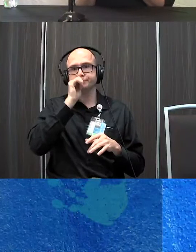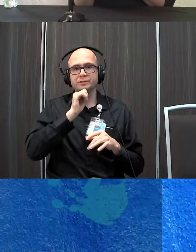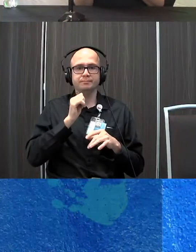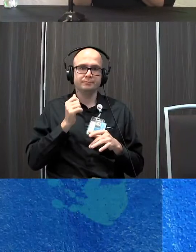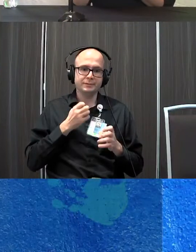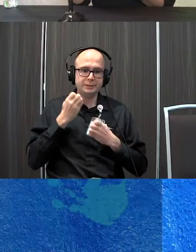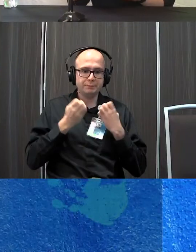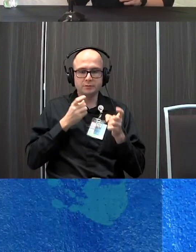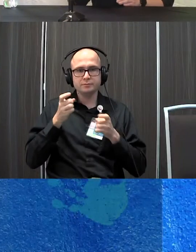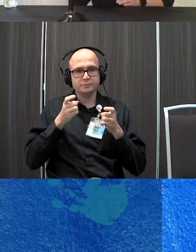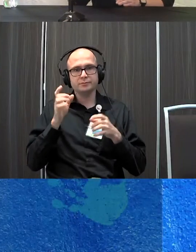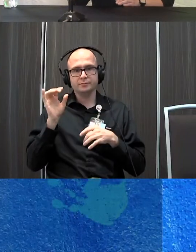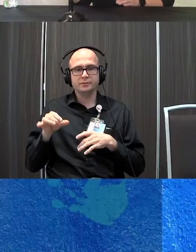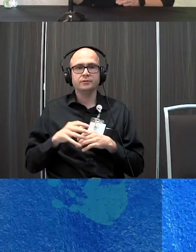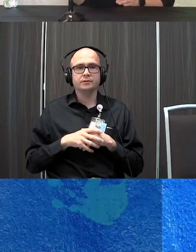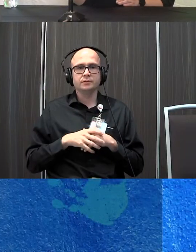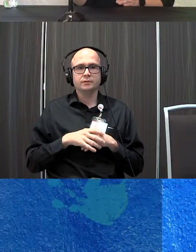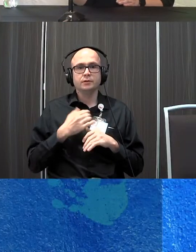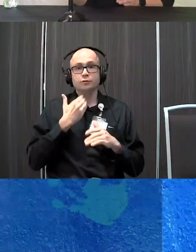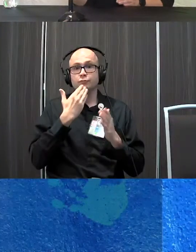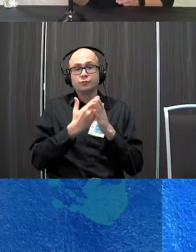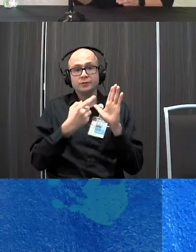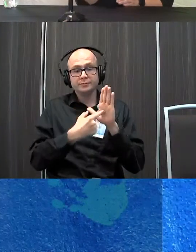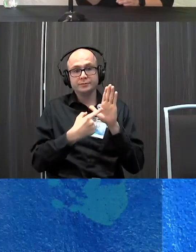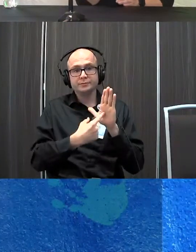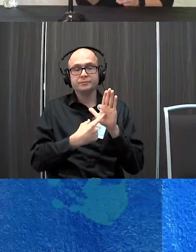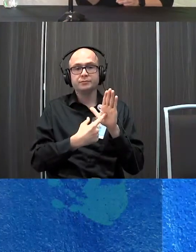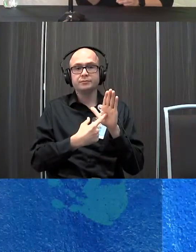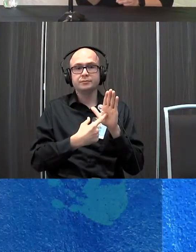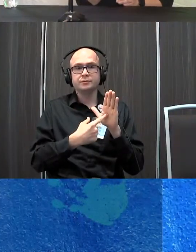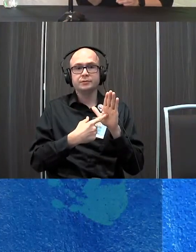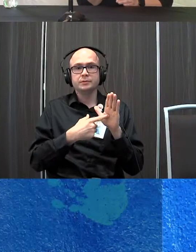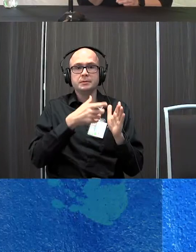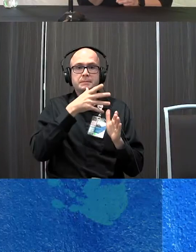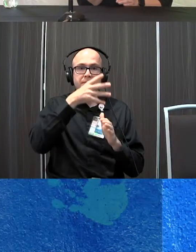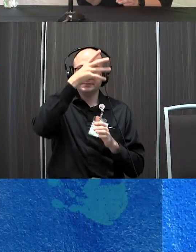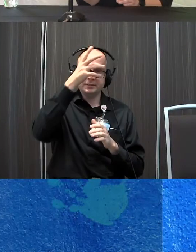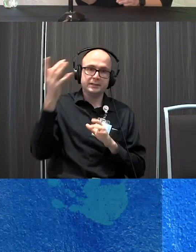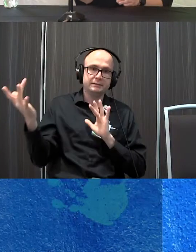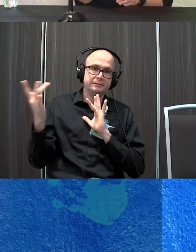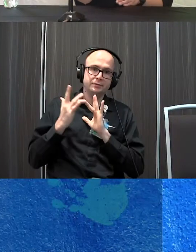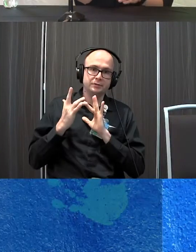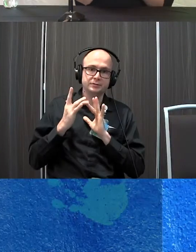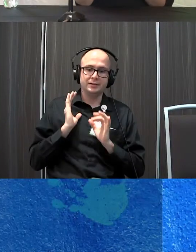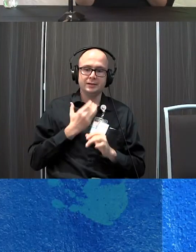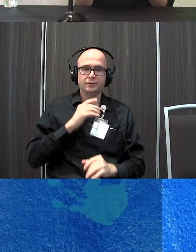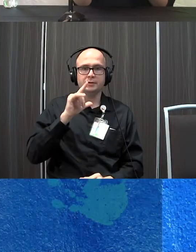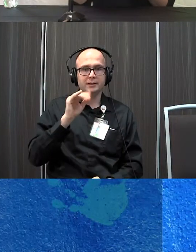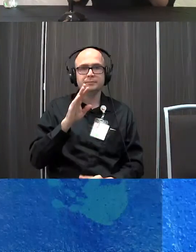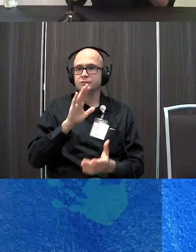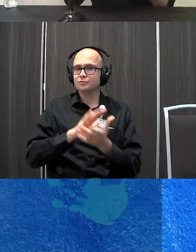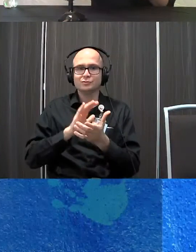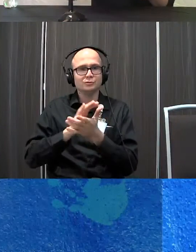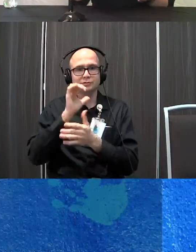So I think a good example for this one is we've had a parent reach out to our lab and say that the school was not